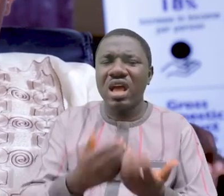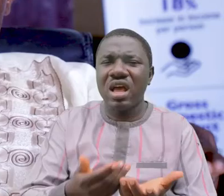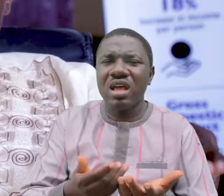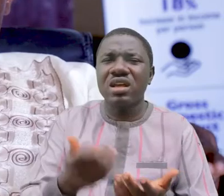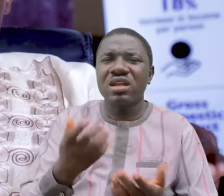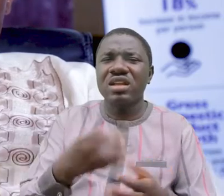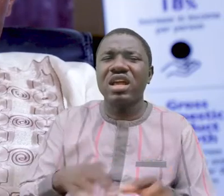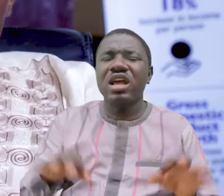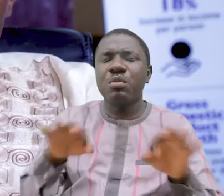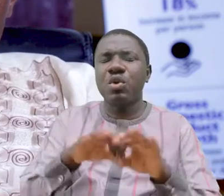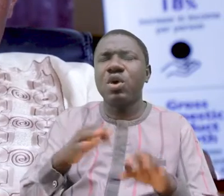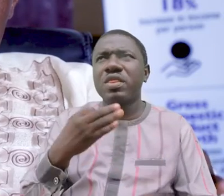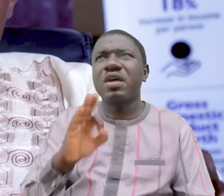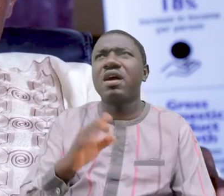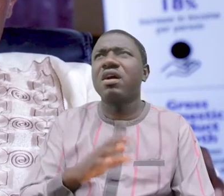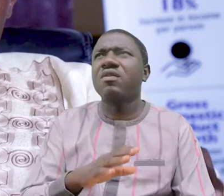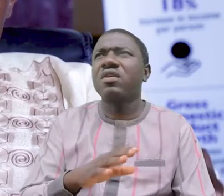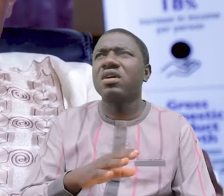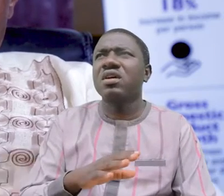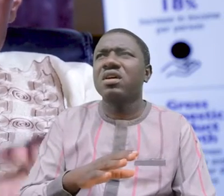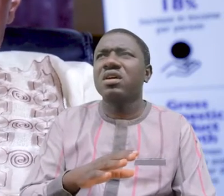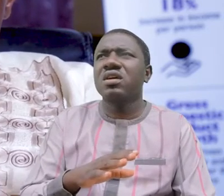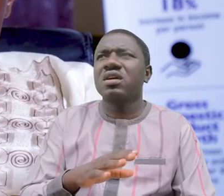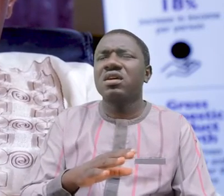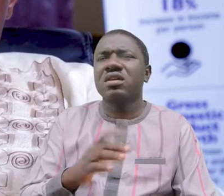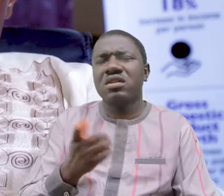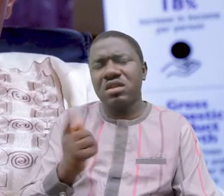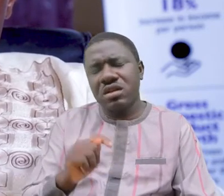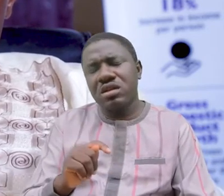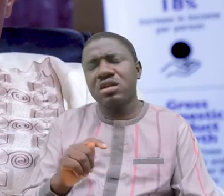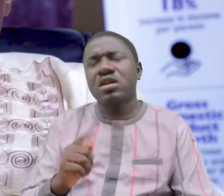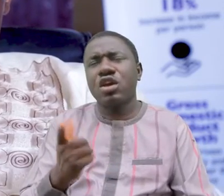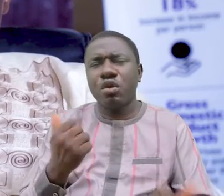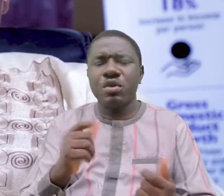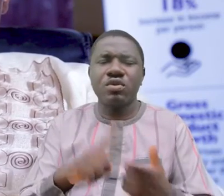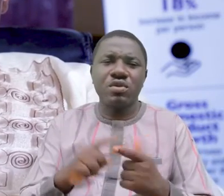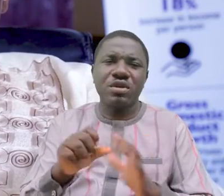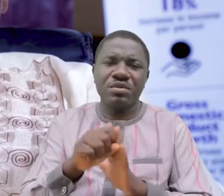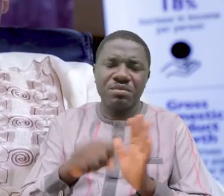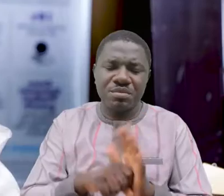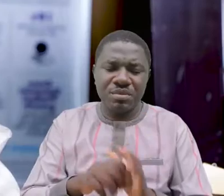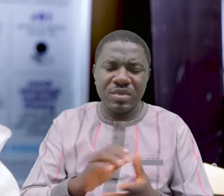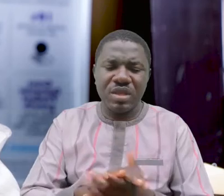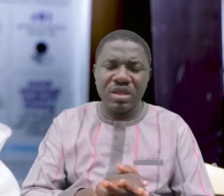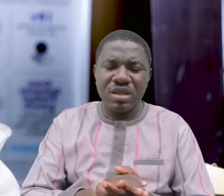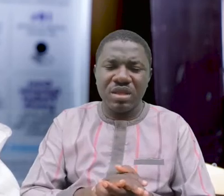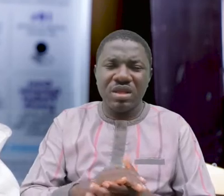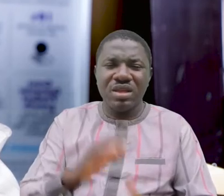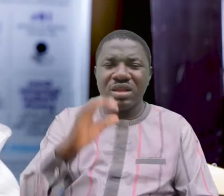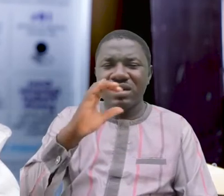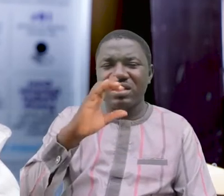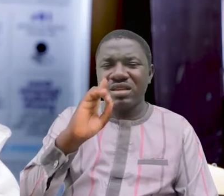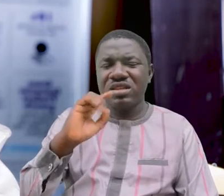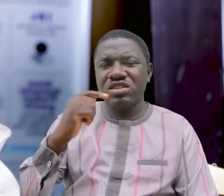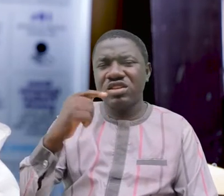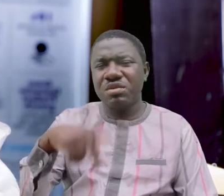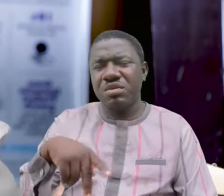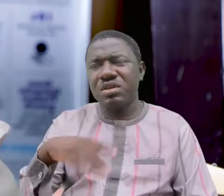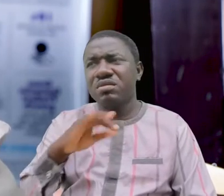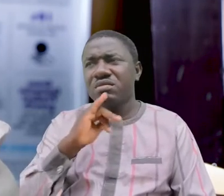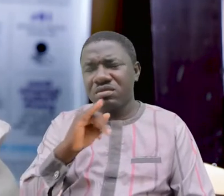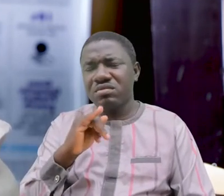how the importance of their coming to the state. CDGP, the